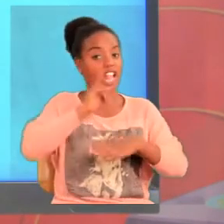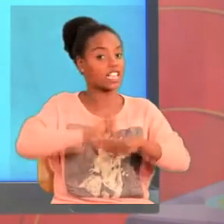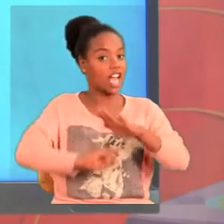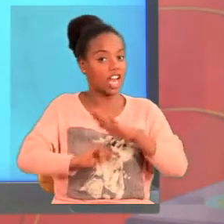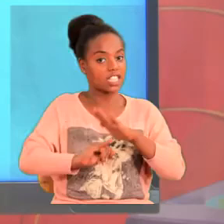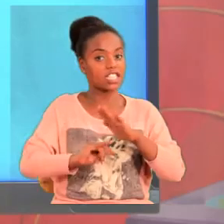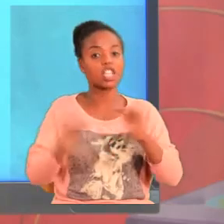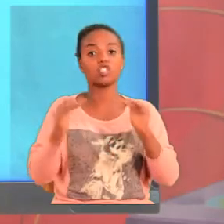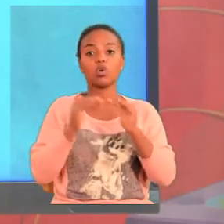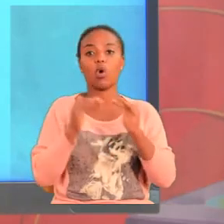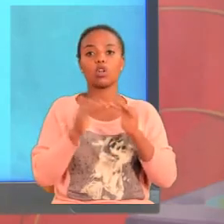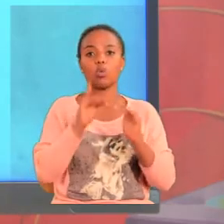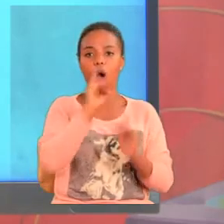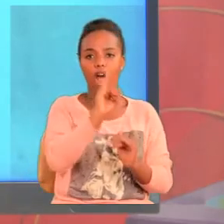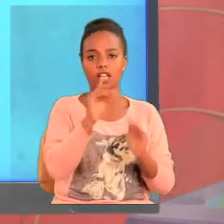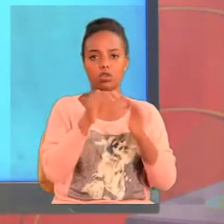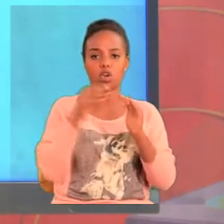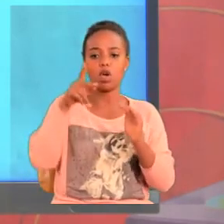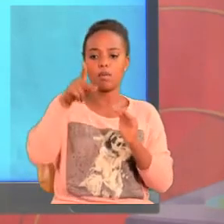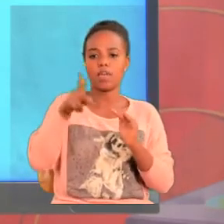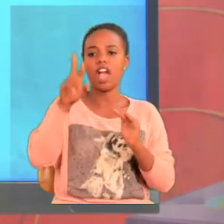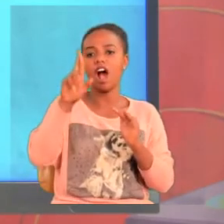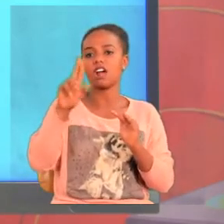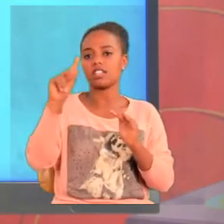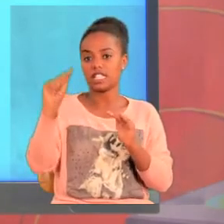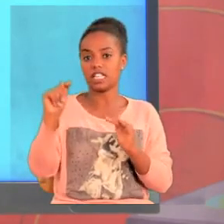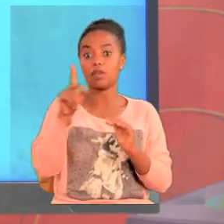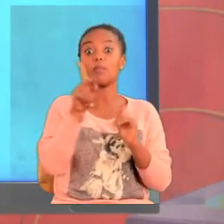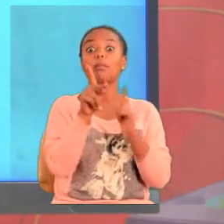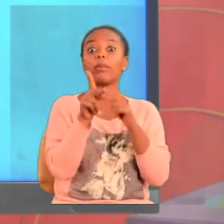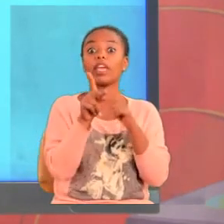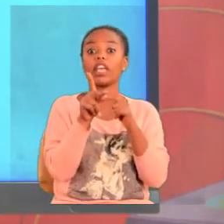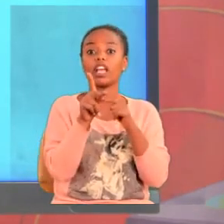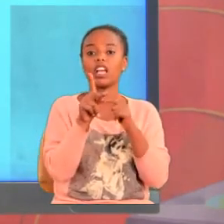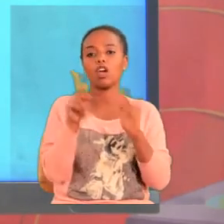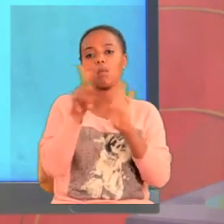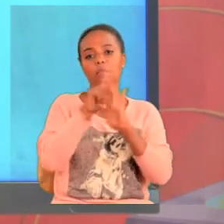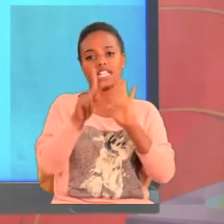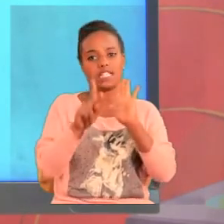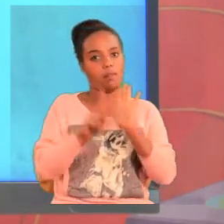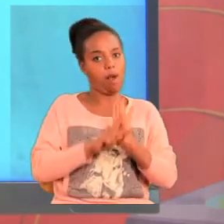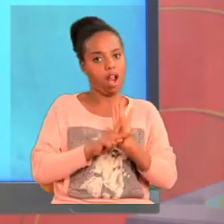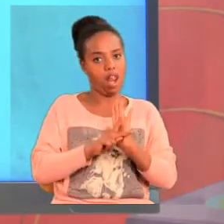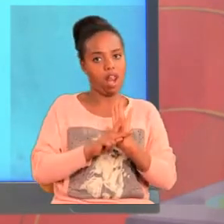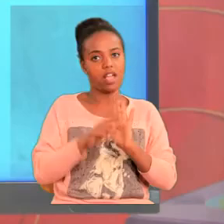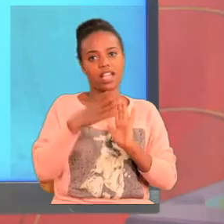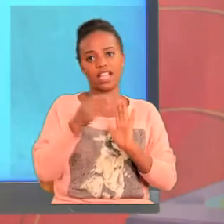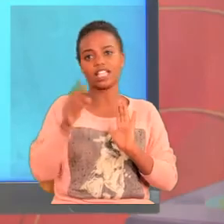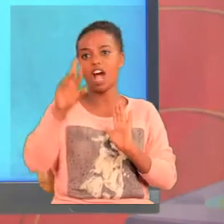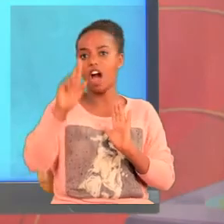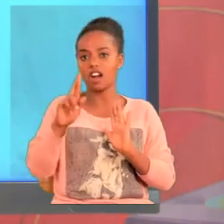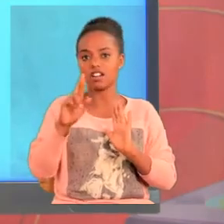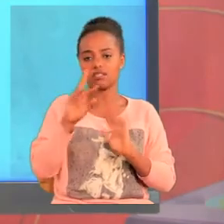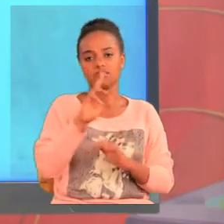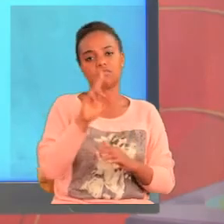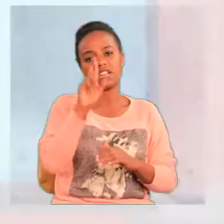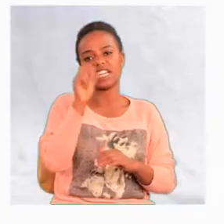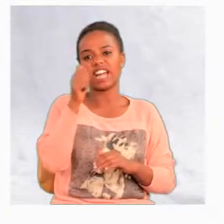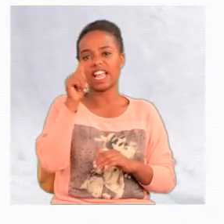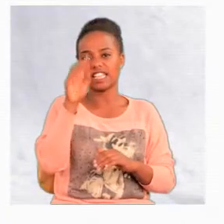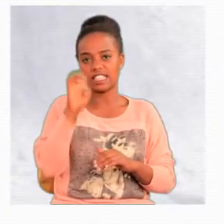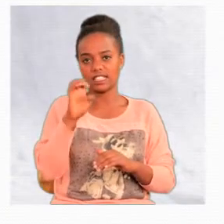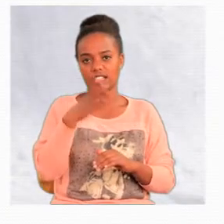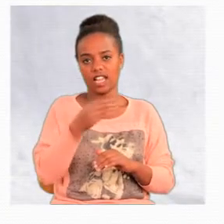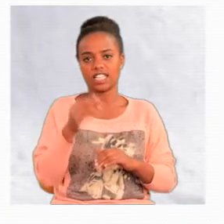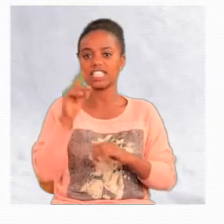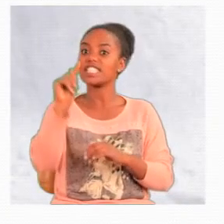to PRT, where P is the principal and R is the rate